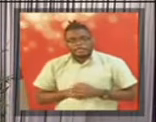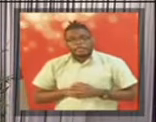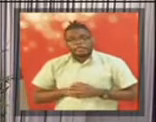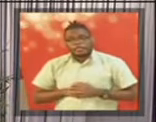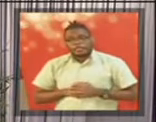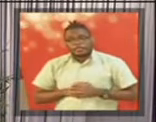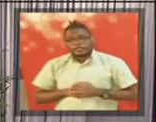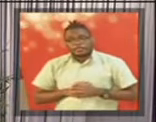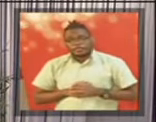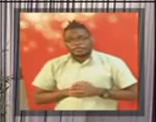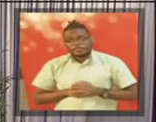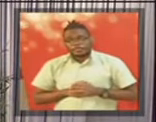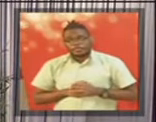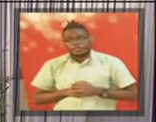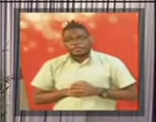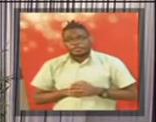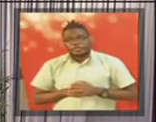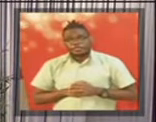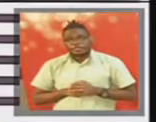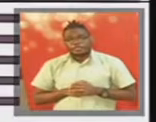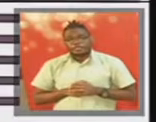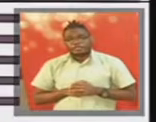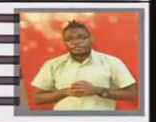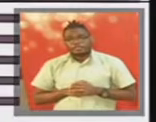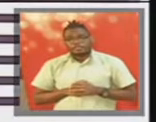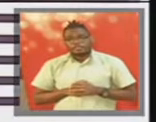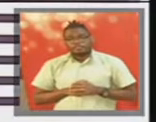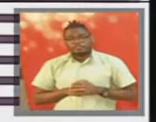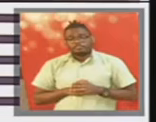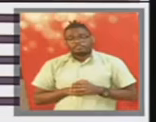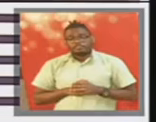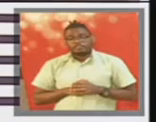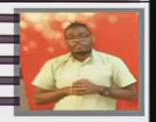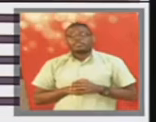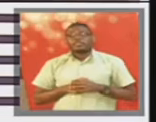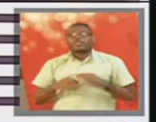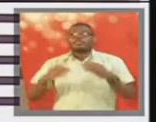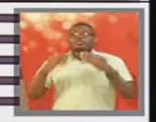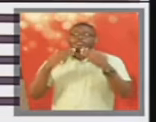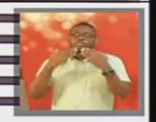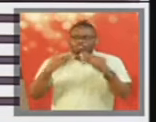Thank you. We go to Dr. Hines for a response. Okay,